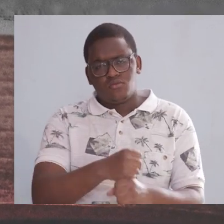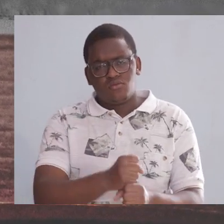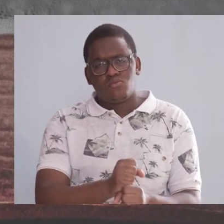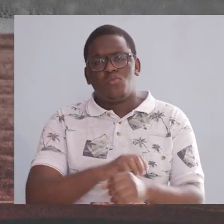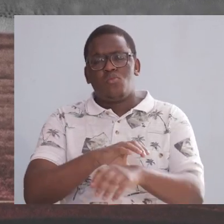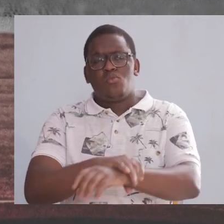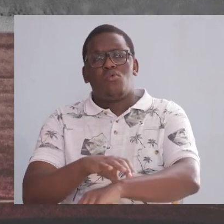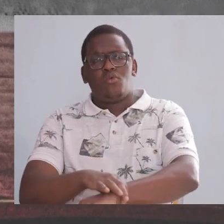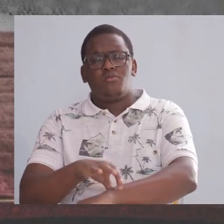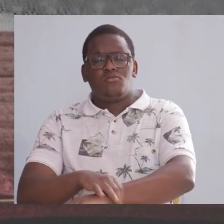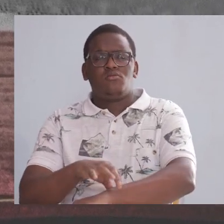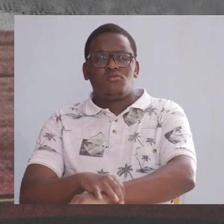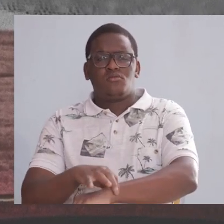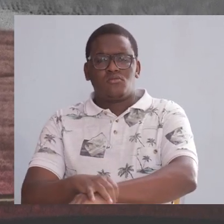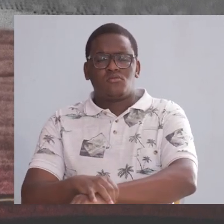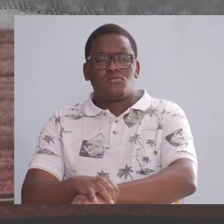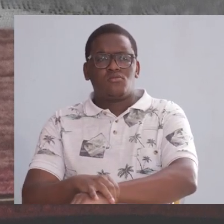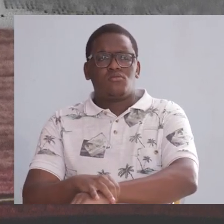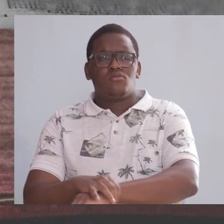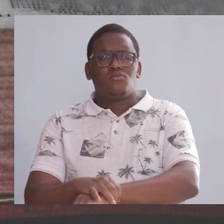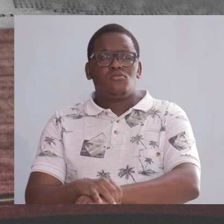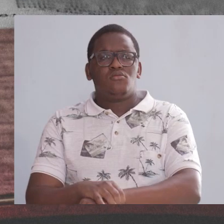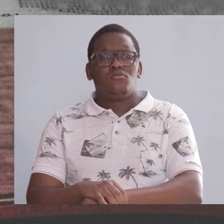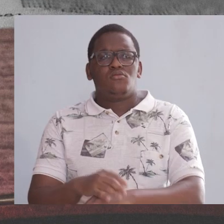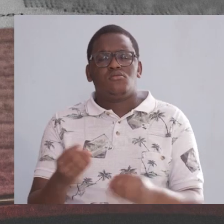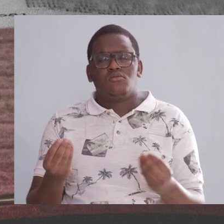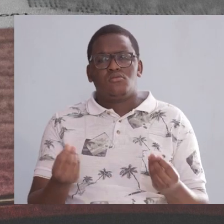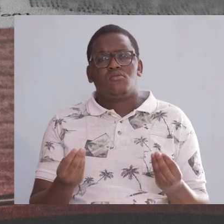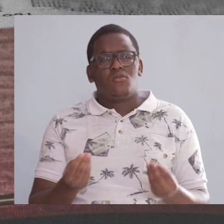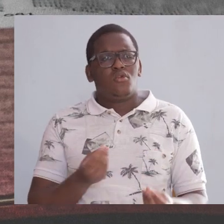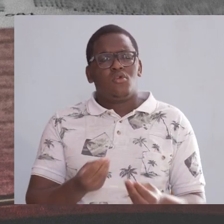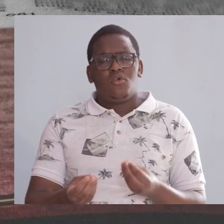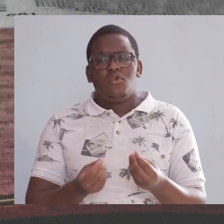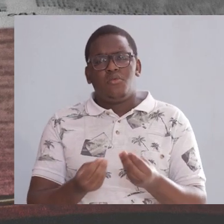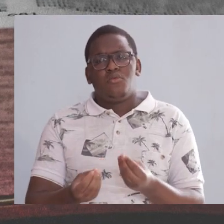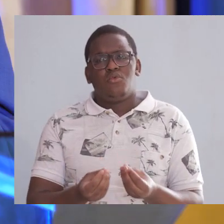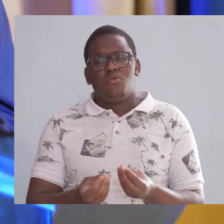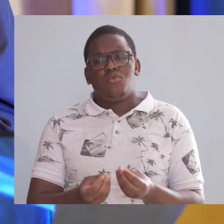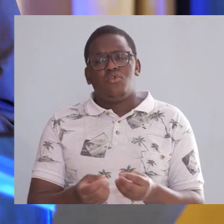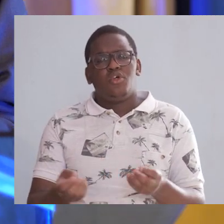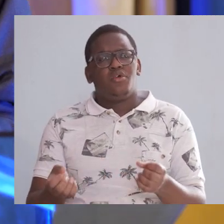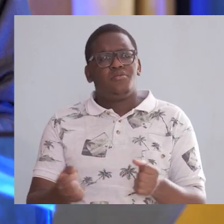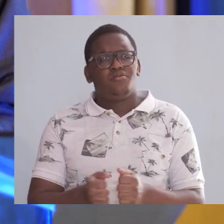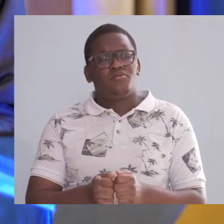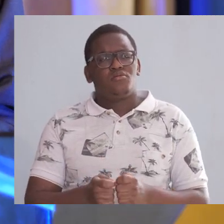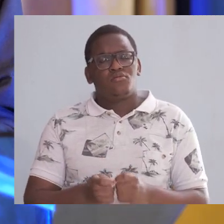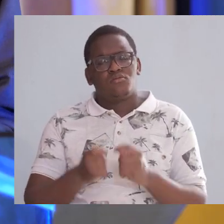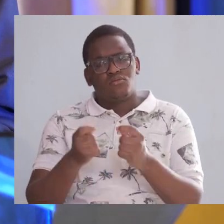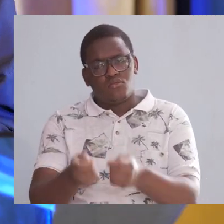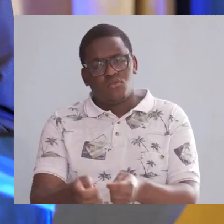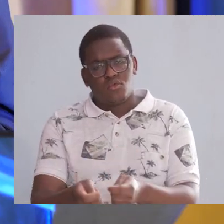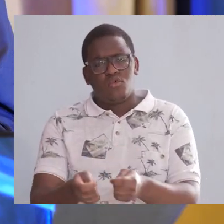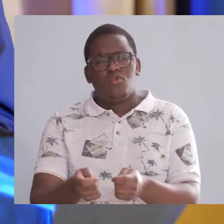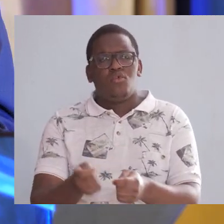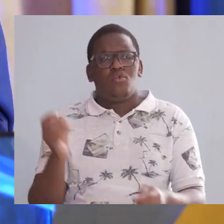good, so that he will have something to share with the one who has need. Ephesians chapter 4, verses 28. This is